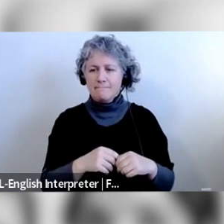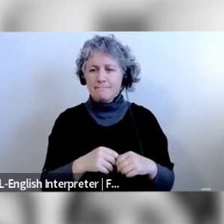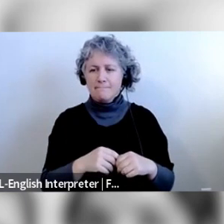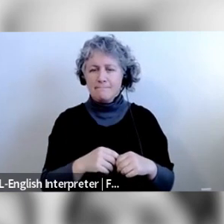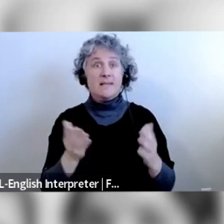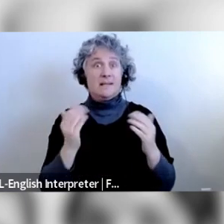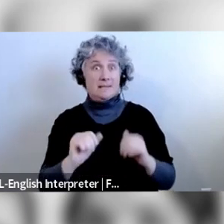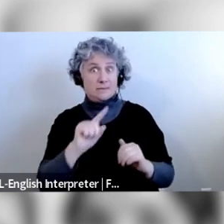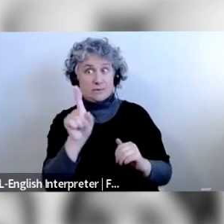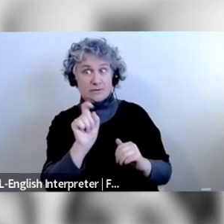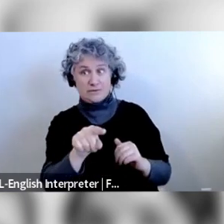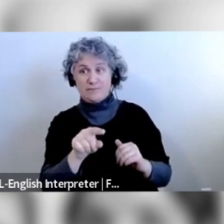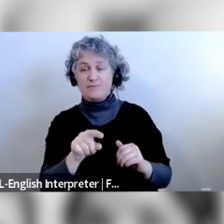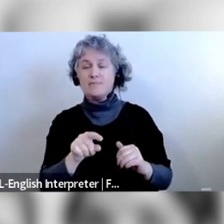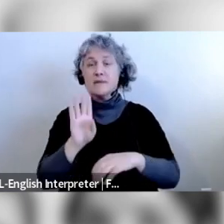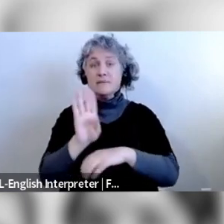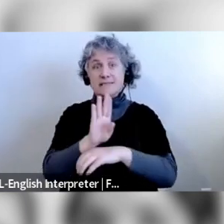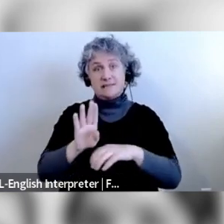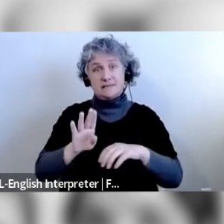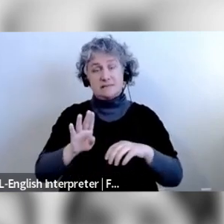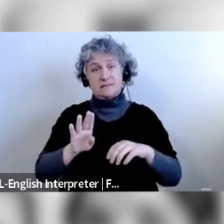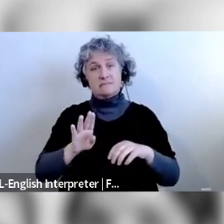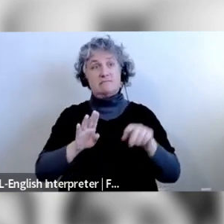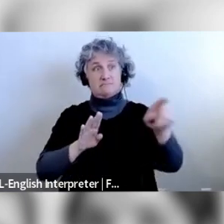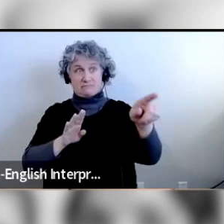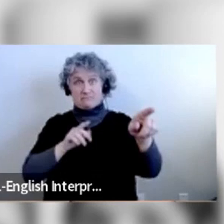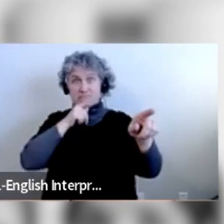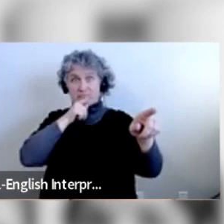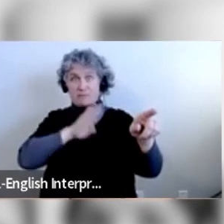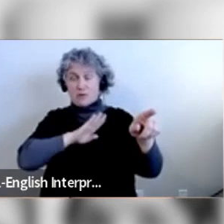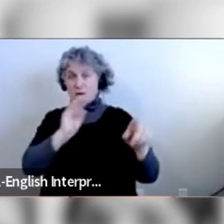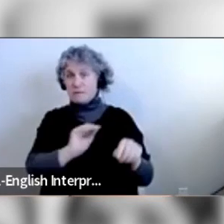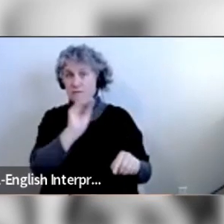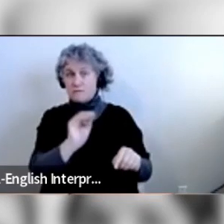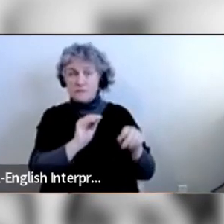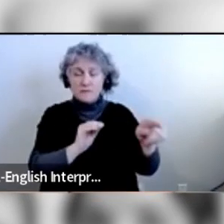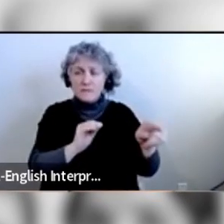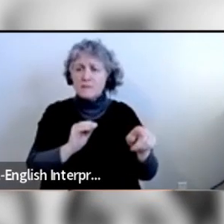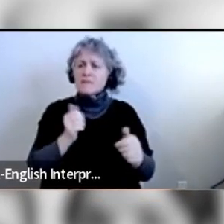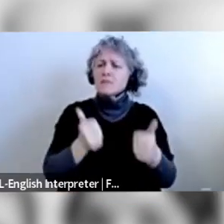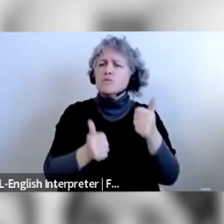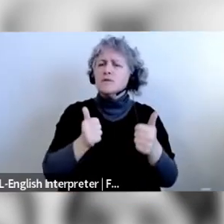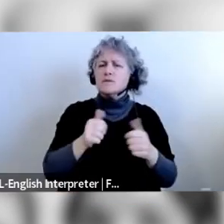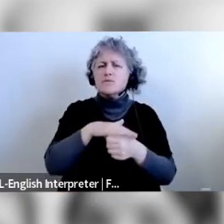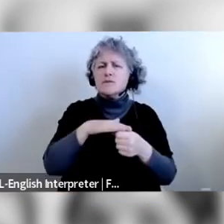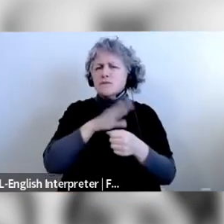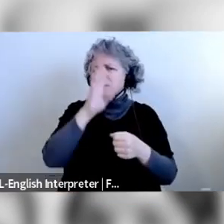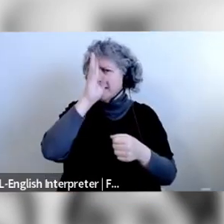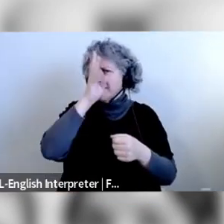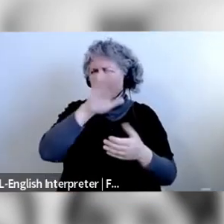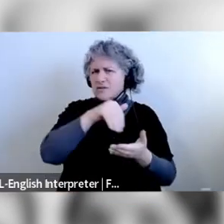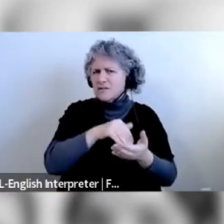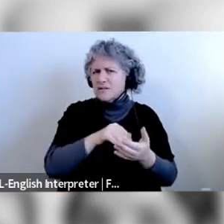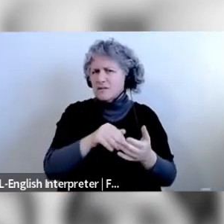Next question, for businesses located in Peterborough, Ontario, which regional innovation center will handle applications, and